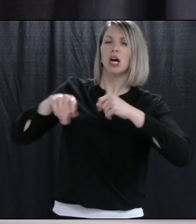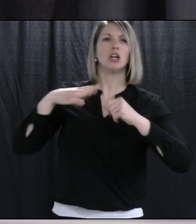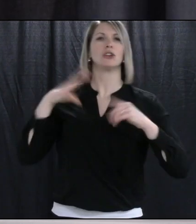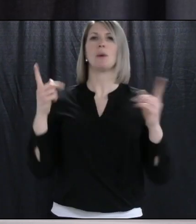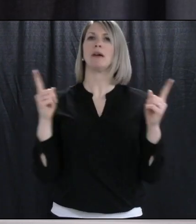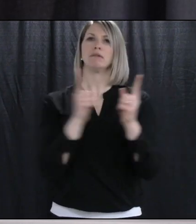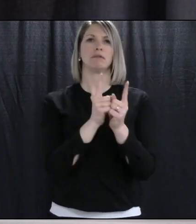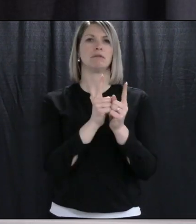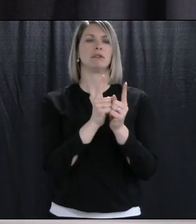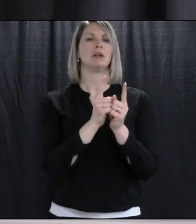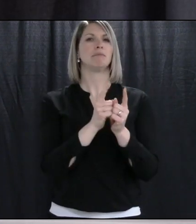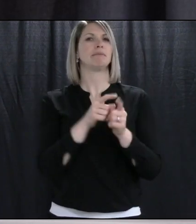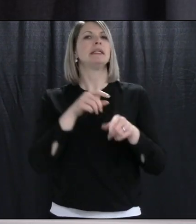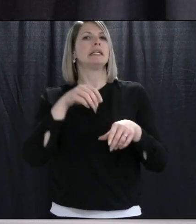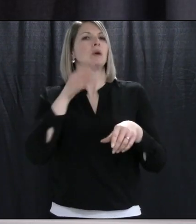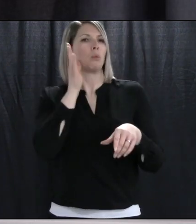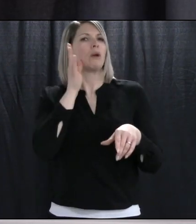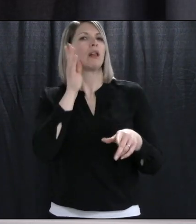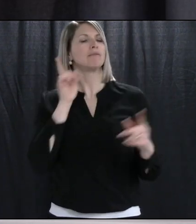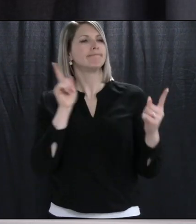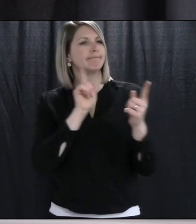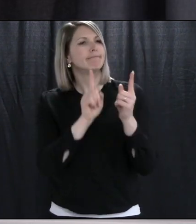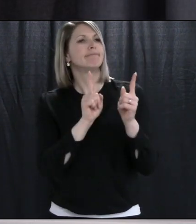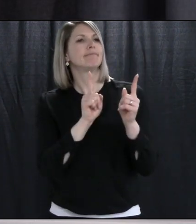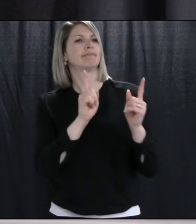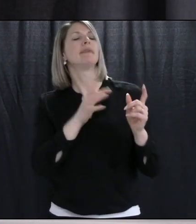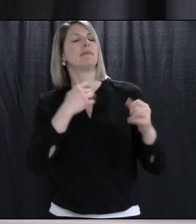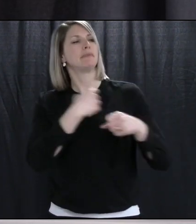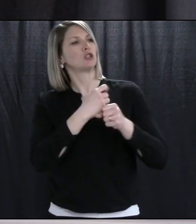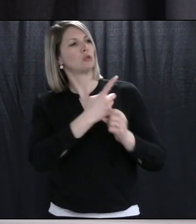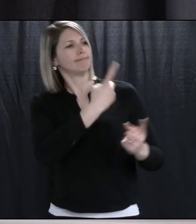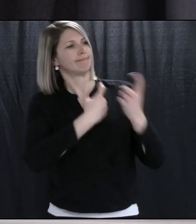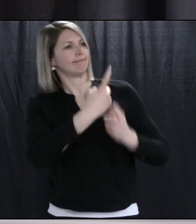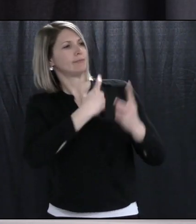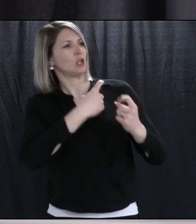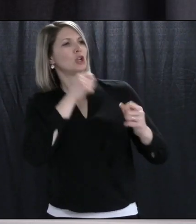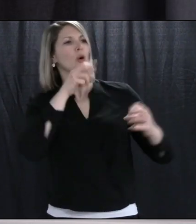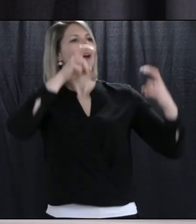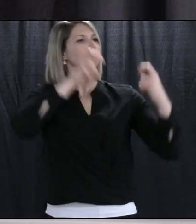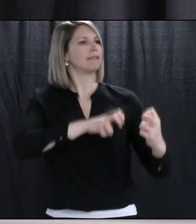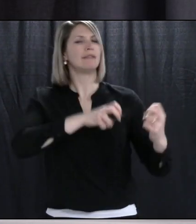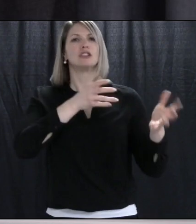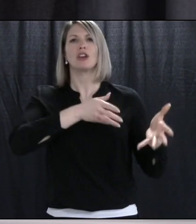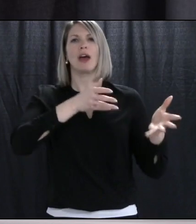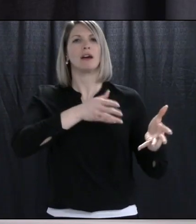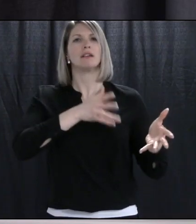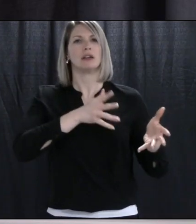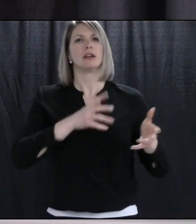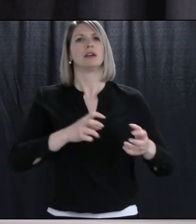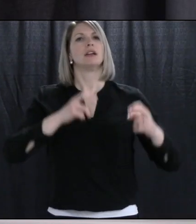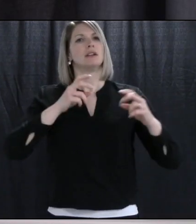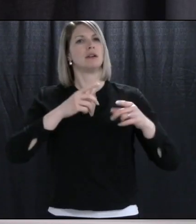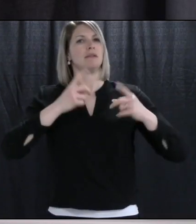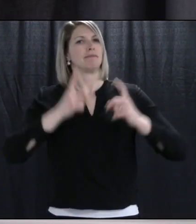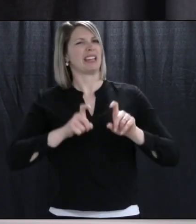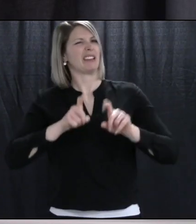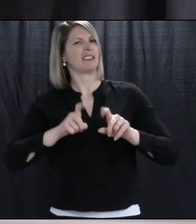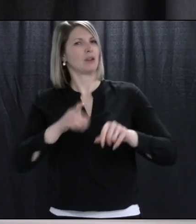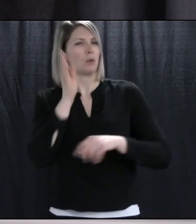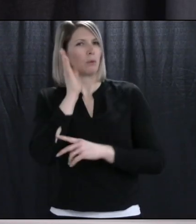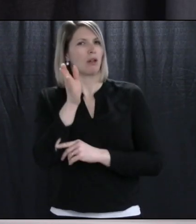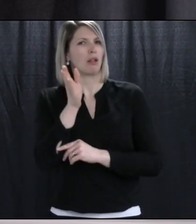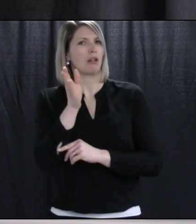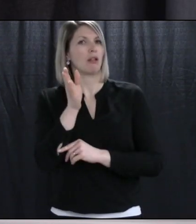public and staff to what risk may be there. Labrador Grenfell, looking at the Labrador portion of the